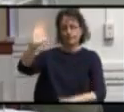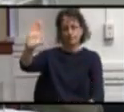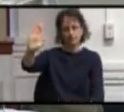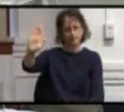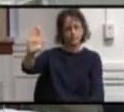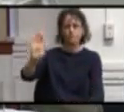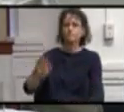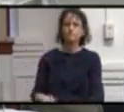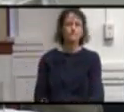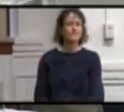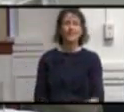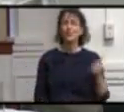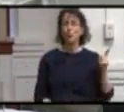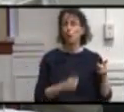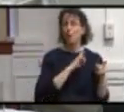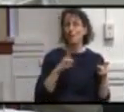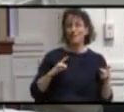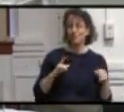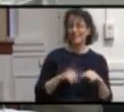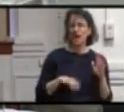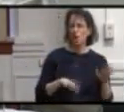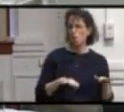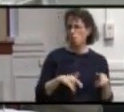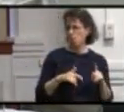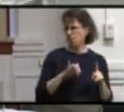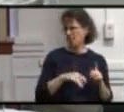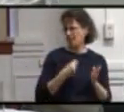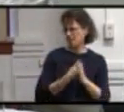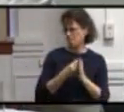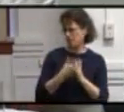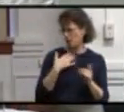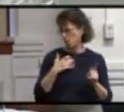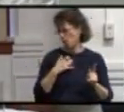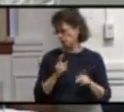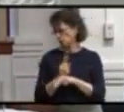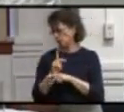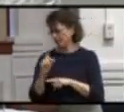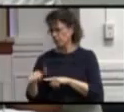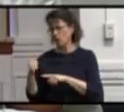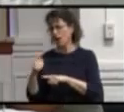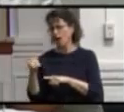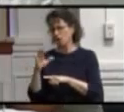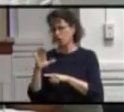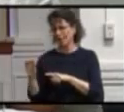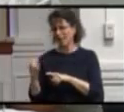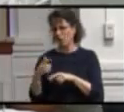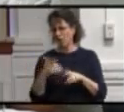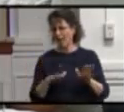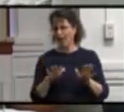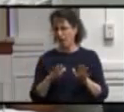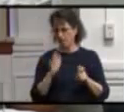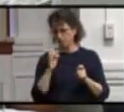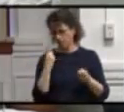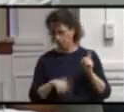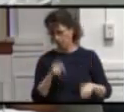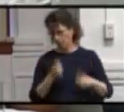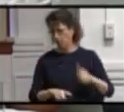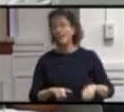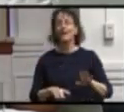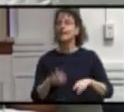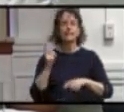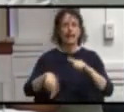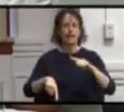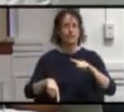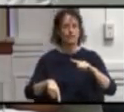know, somebody can't say, oh, we want to take some money out of that revolving loan fund and use it up in Chittenden County. So they're really thinking about how to, you know,